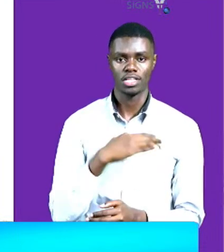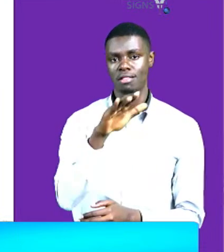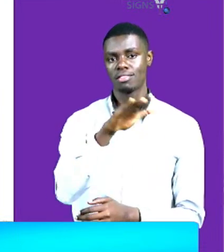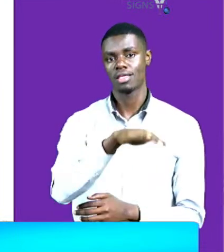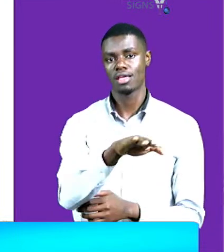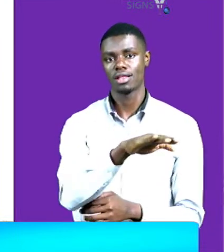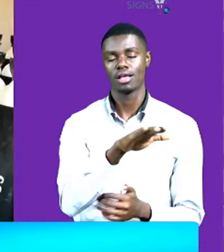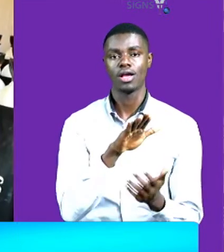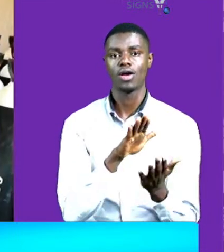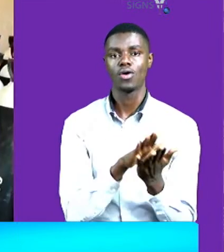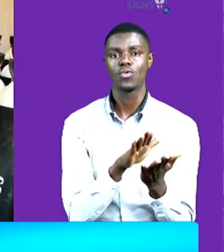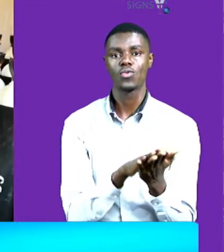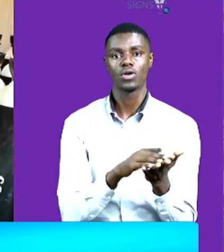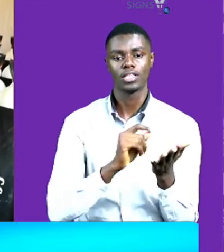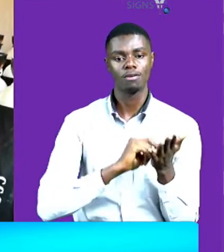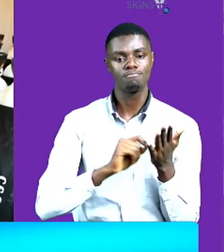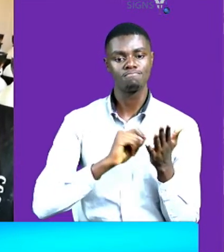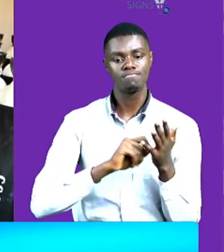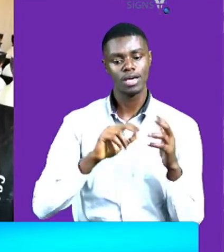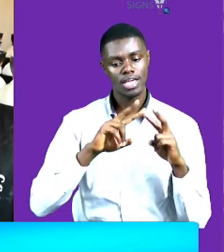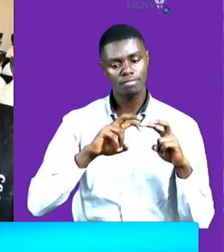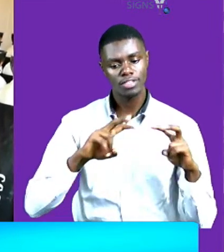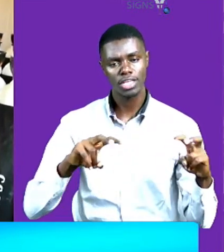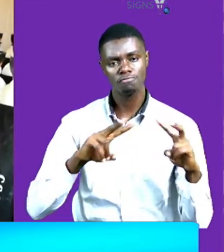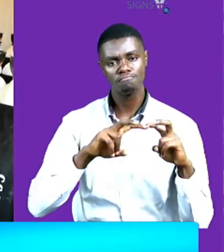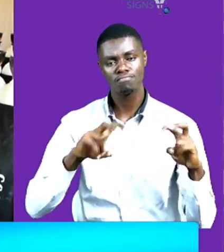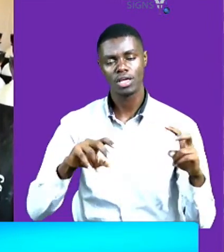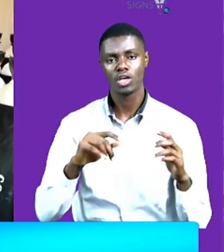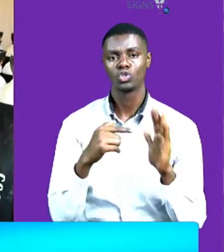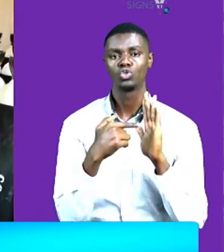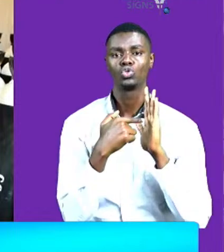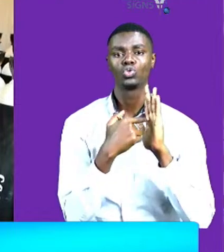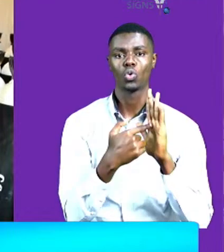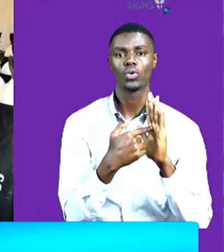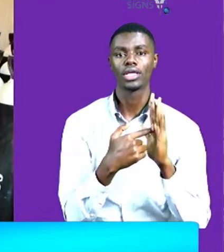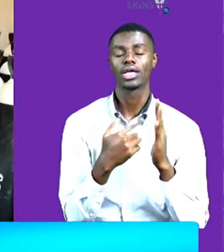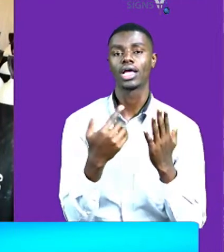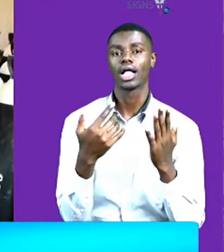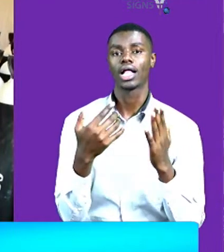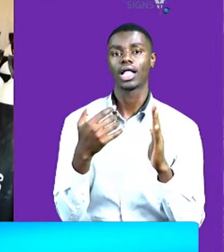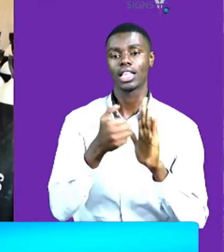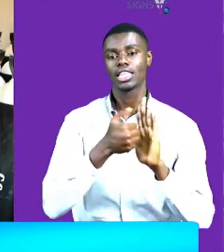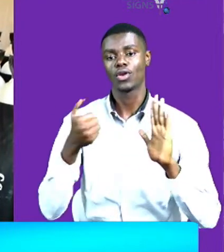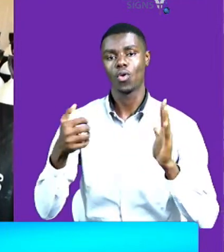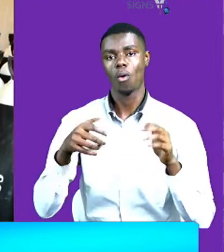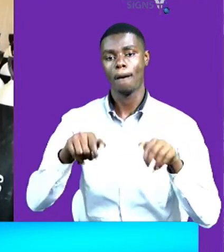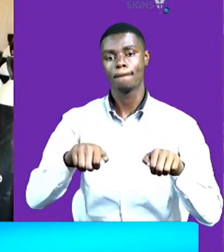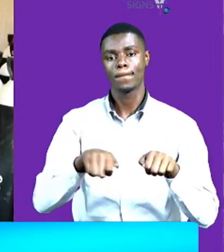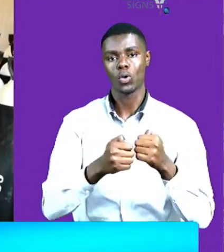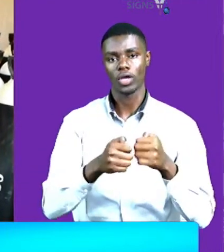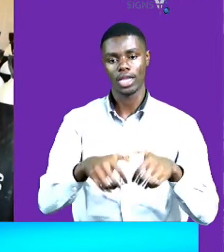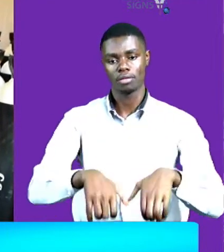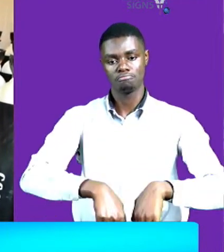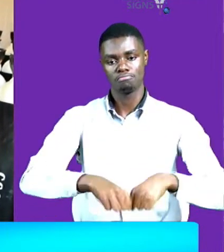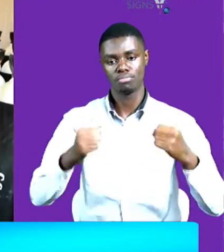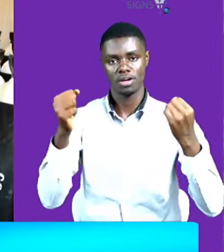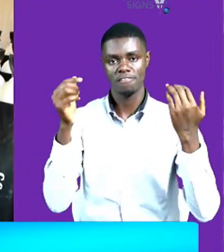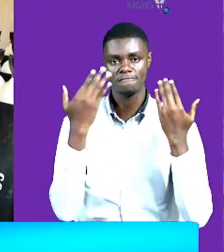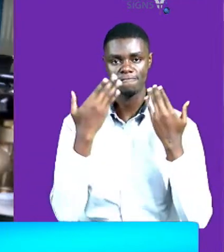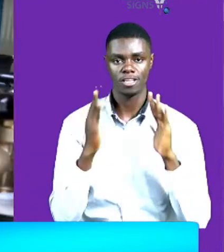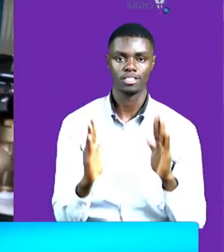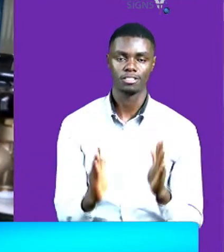scene with preliminary investigations showing that the rear door was broken into.